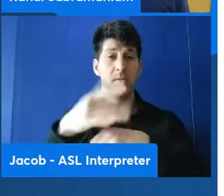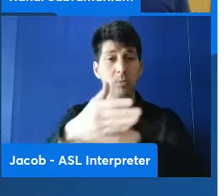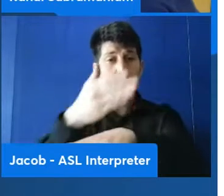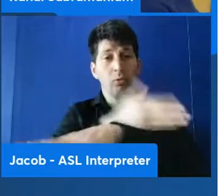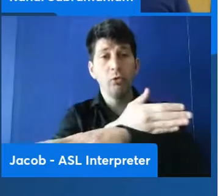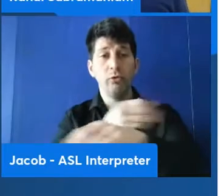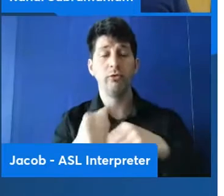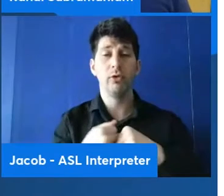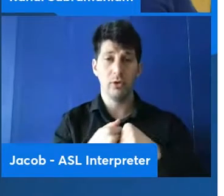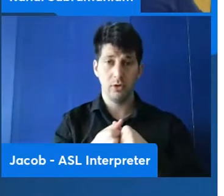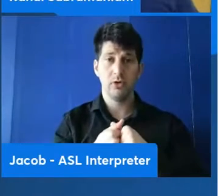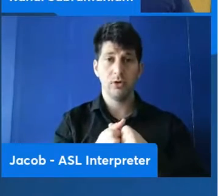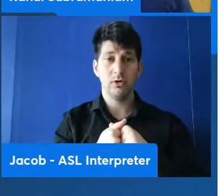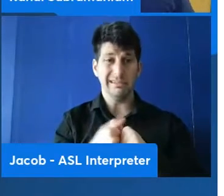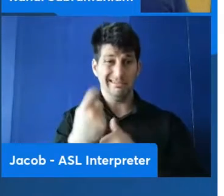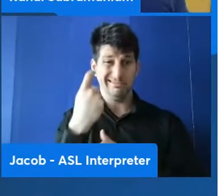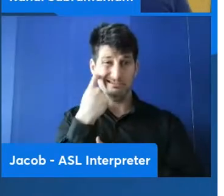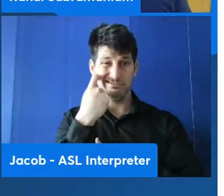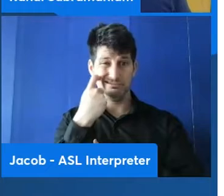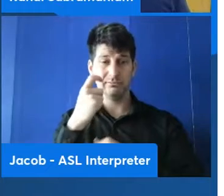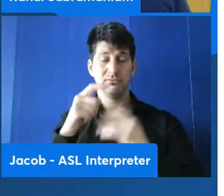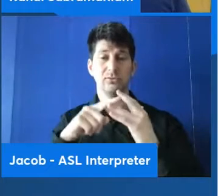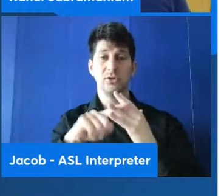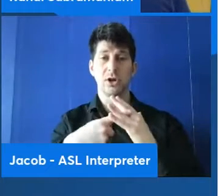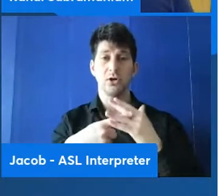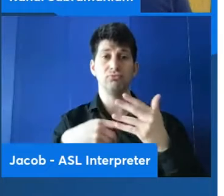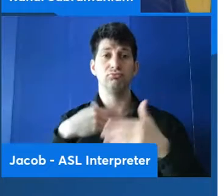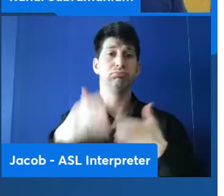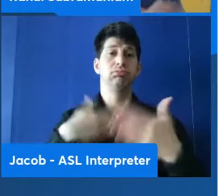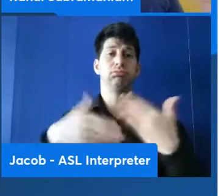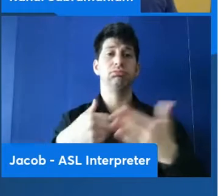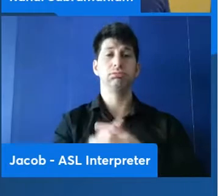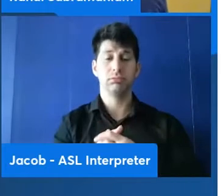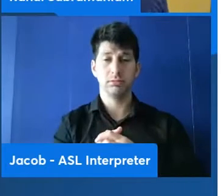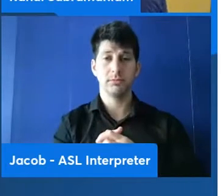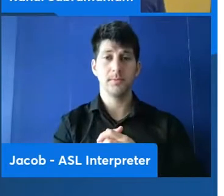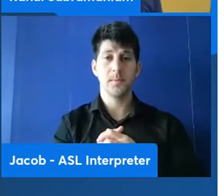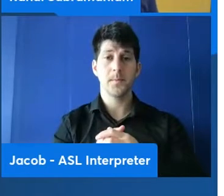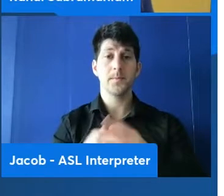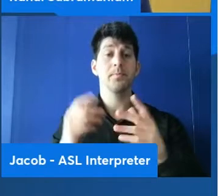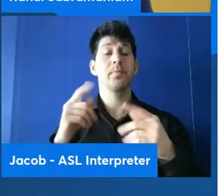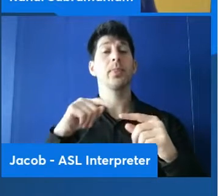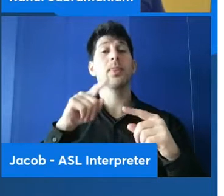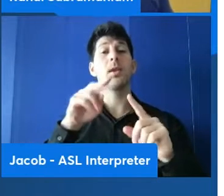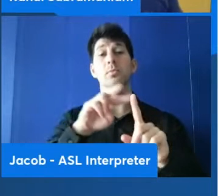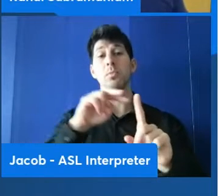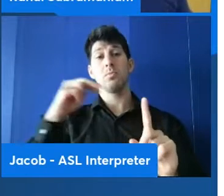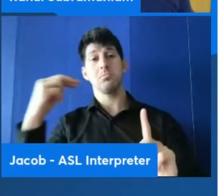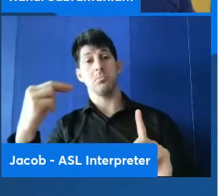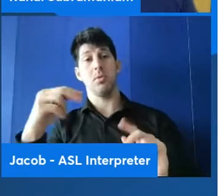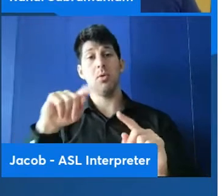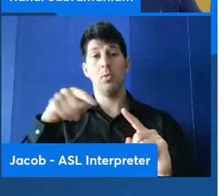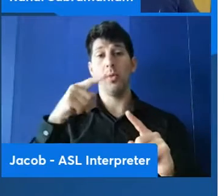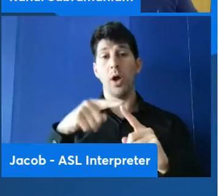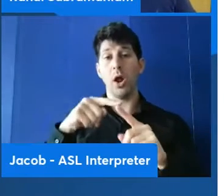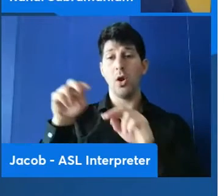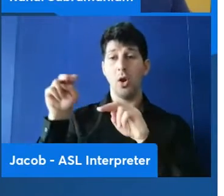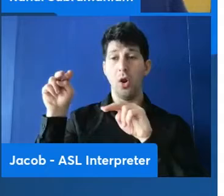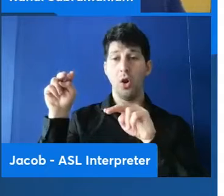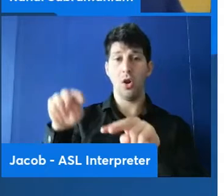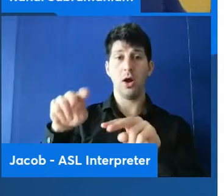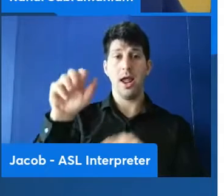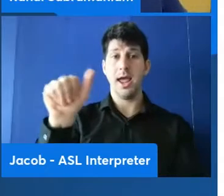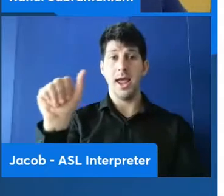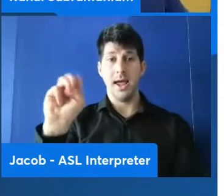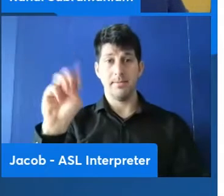They've literally just started cranking the wheels on this. In contrast, when you look at the likes of AMD and